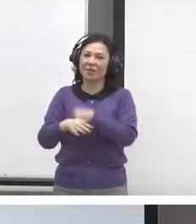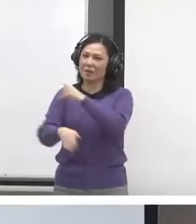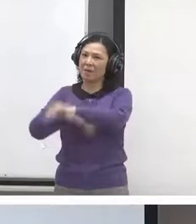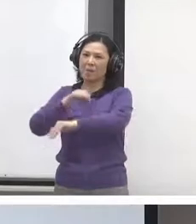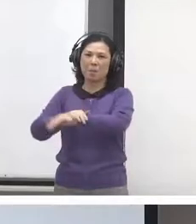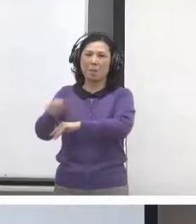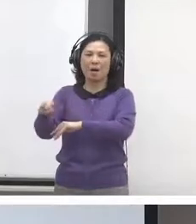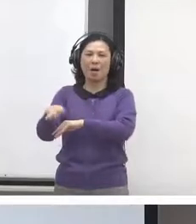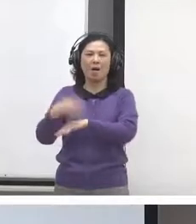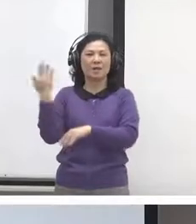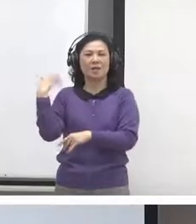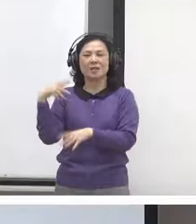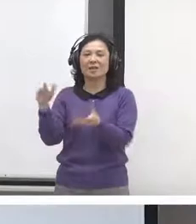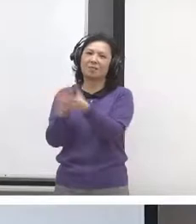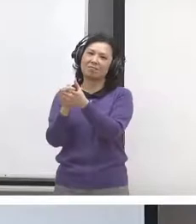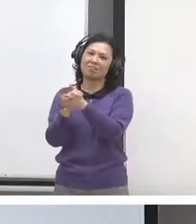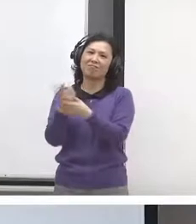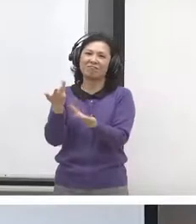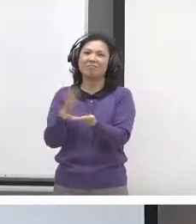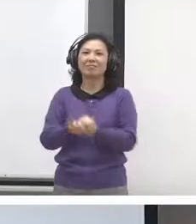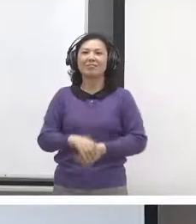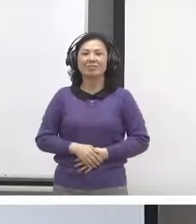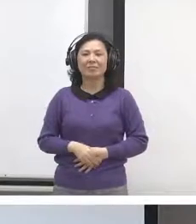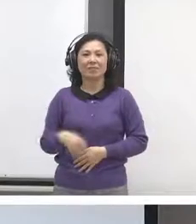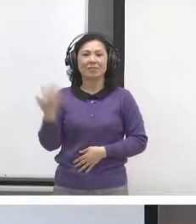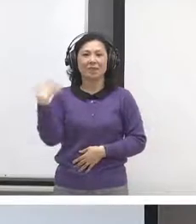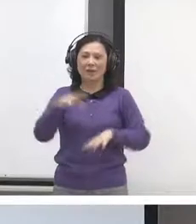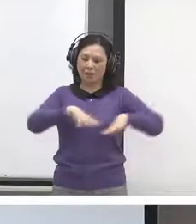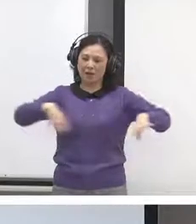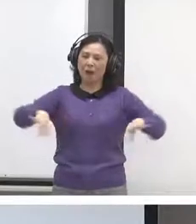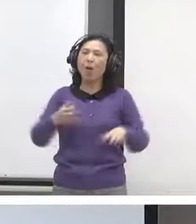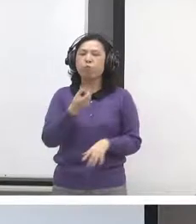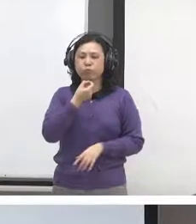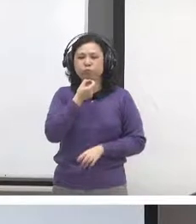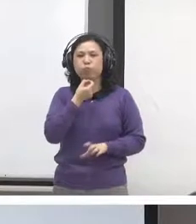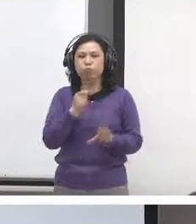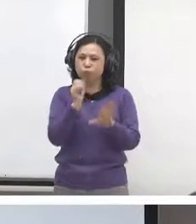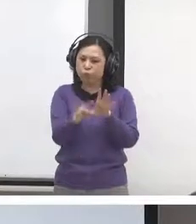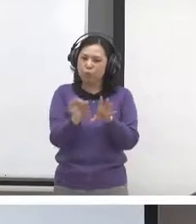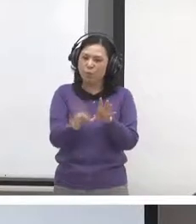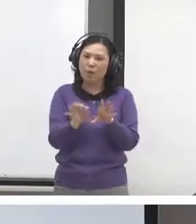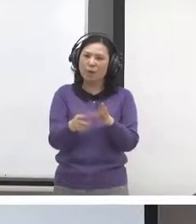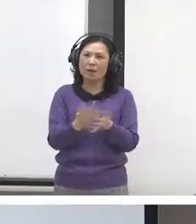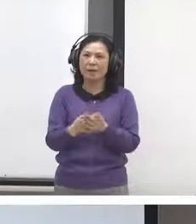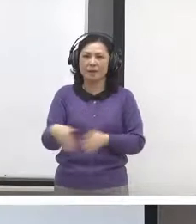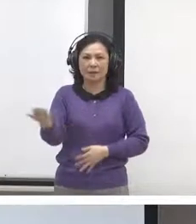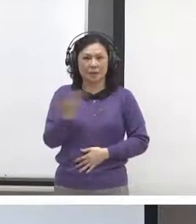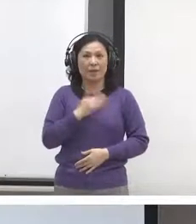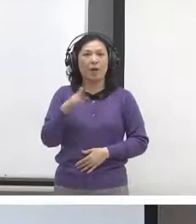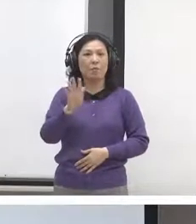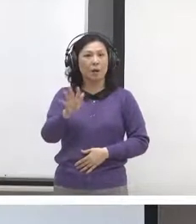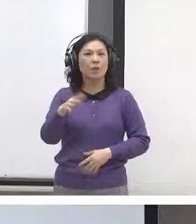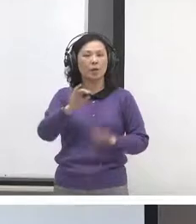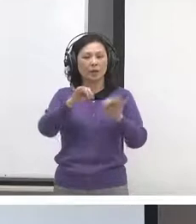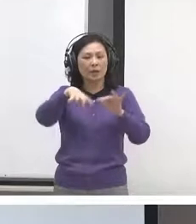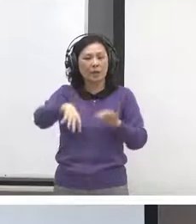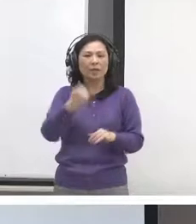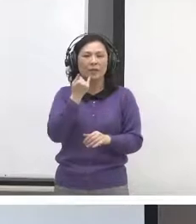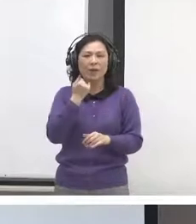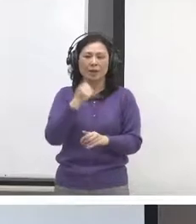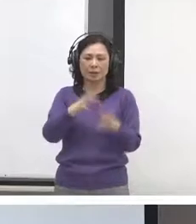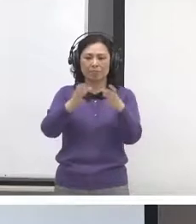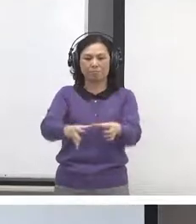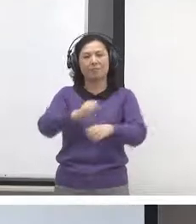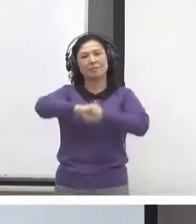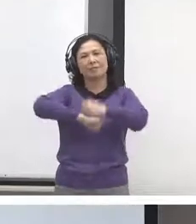previous sponsors who had hosted us, giving us access to spaces to have Hack Nights. And through much deliberation, we